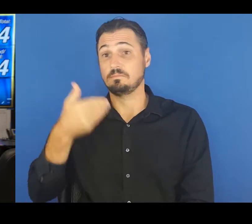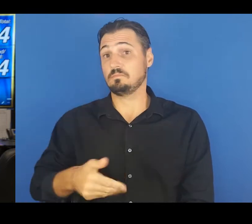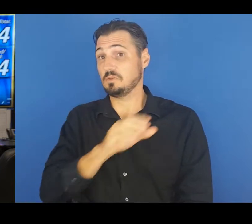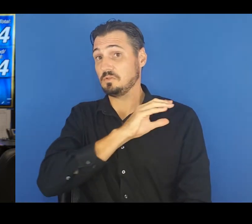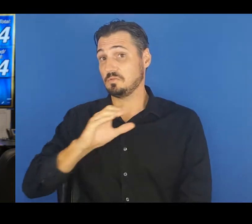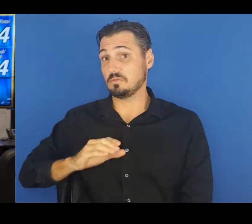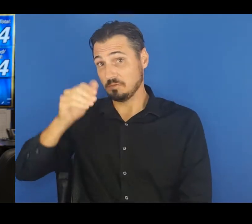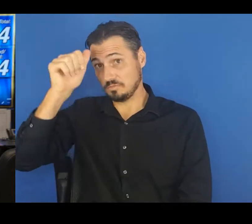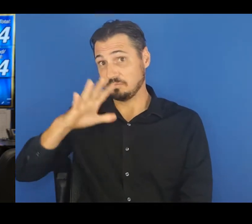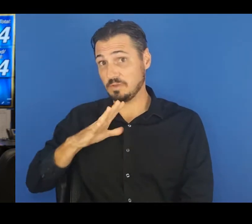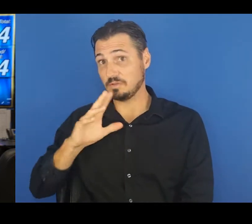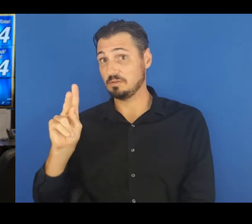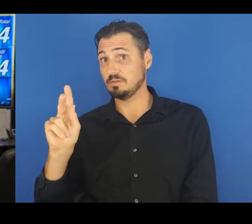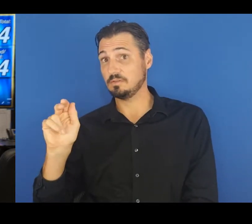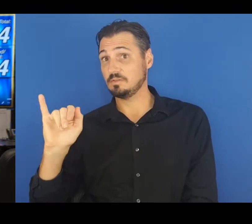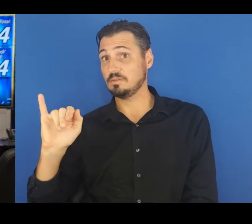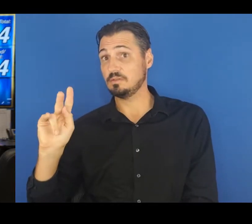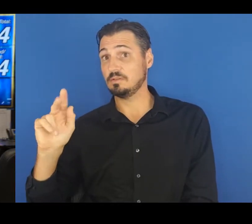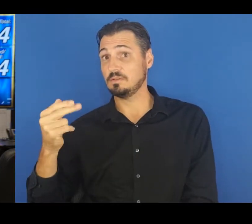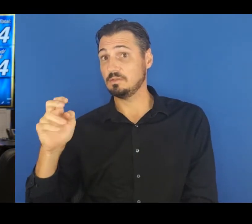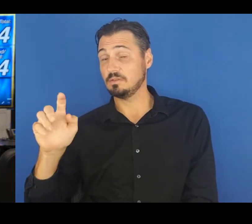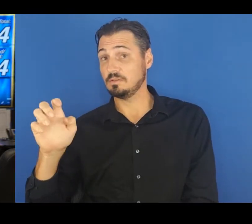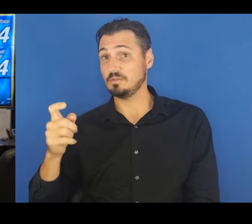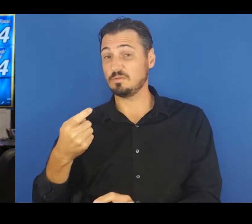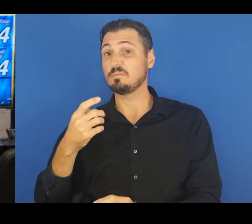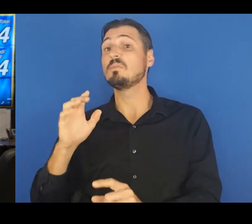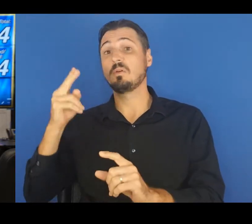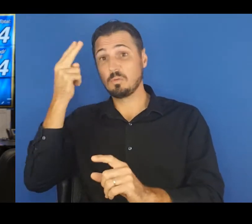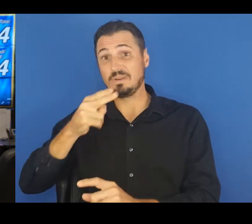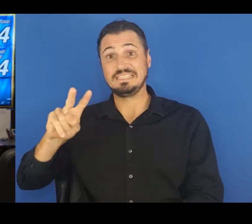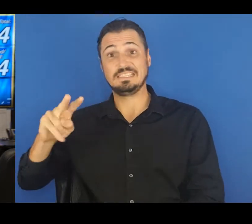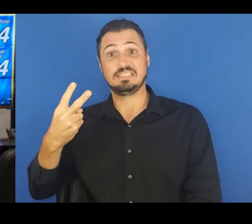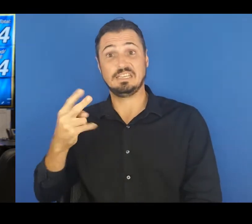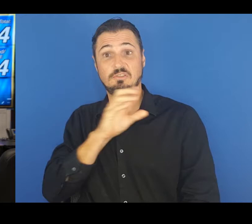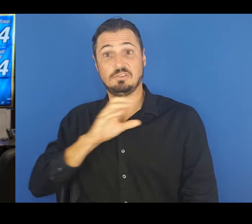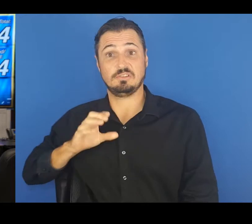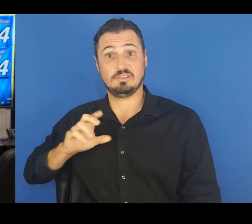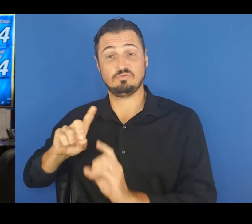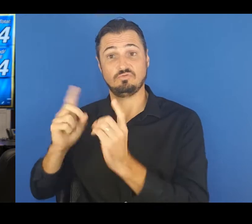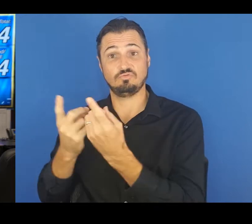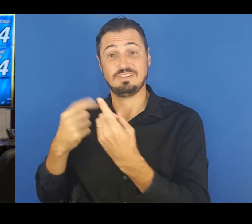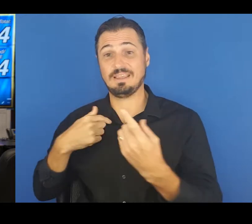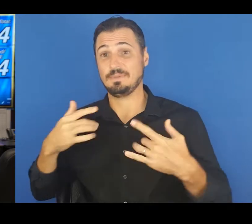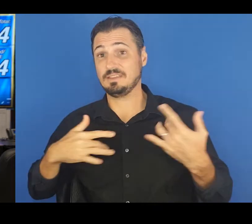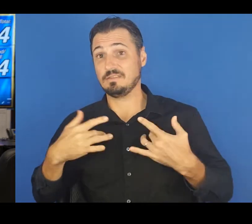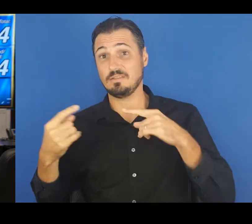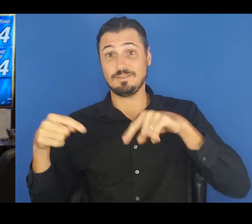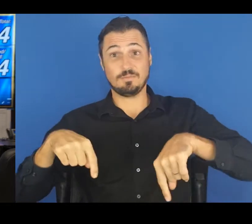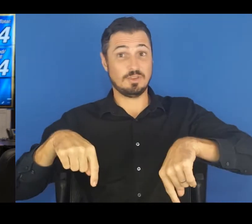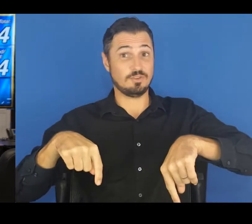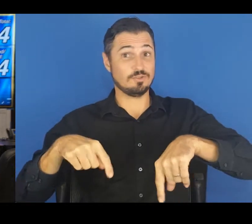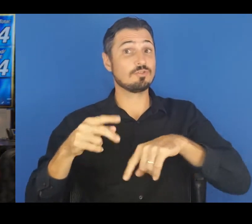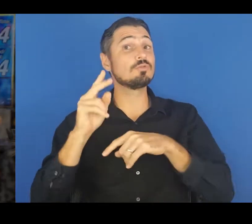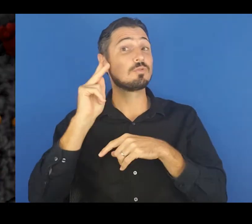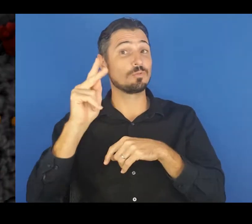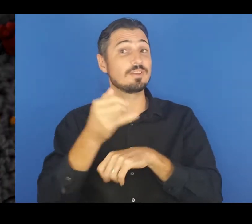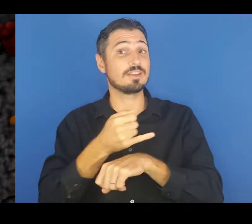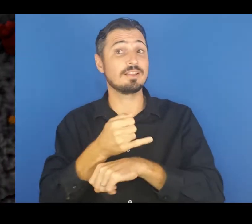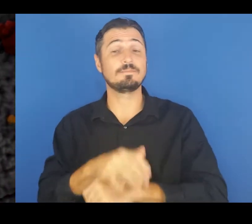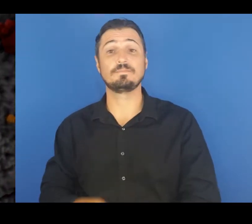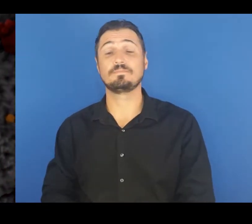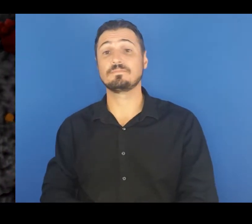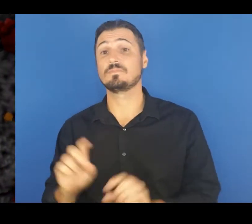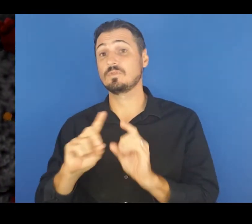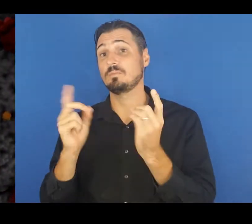I'm Congressman Kai Kahele of Hawaii's 2nd Congressional District, and I'm pleased to be here on the island of Kauai.